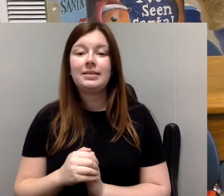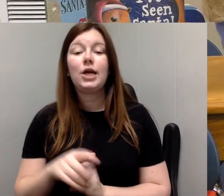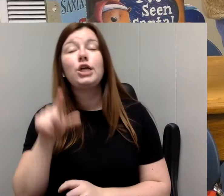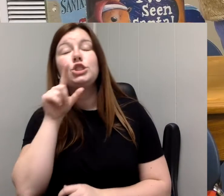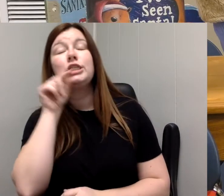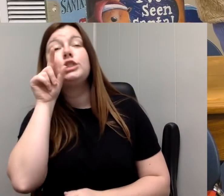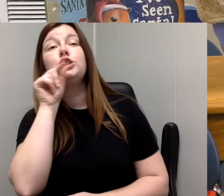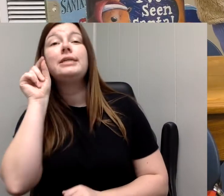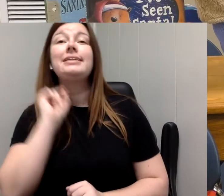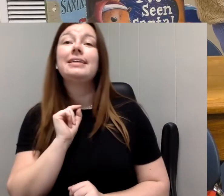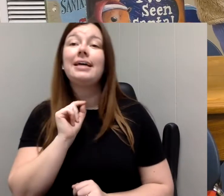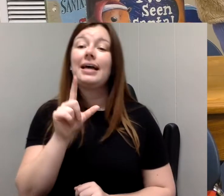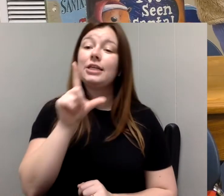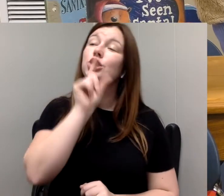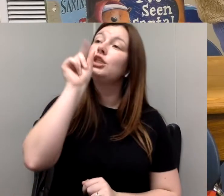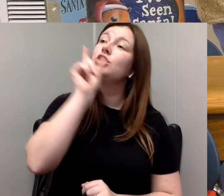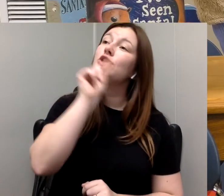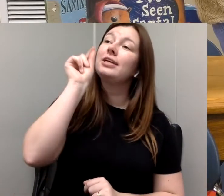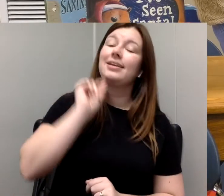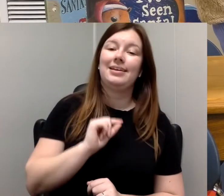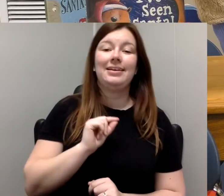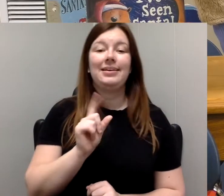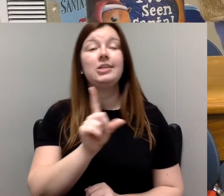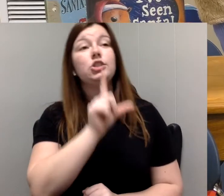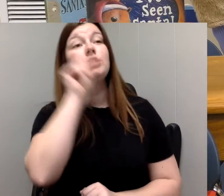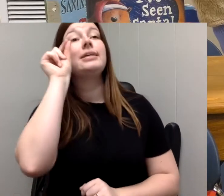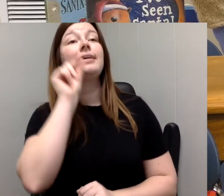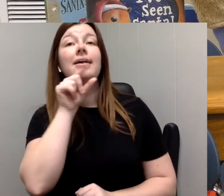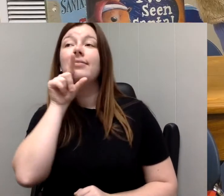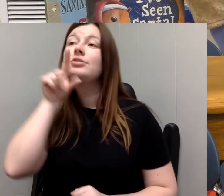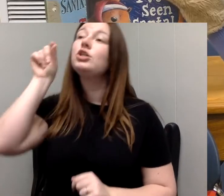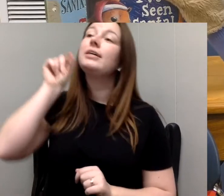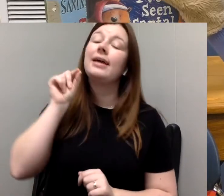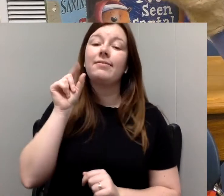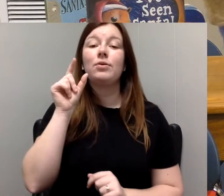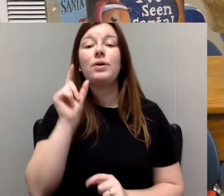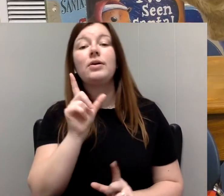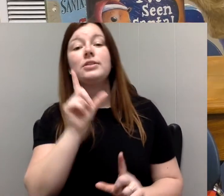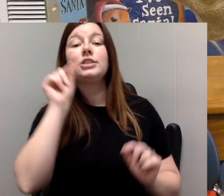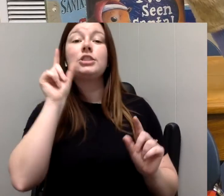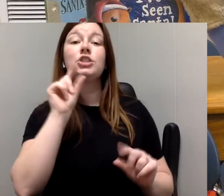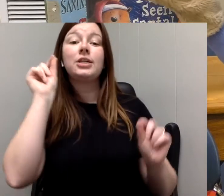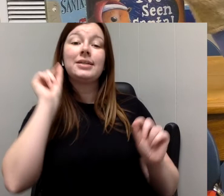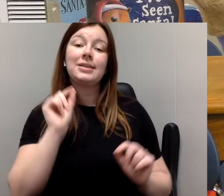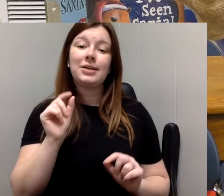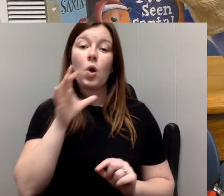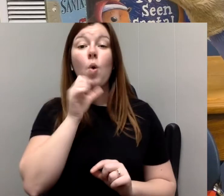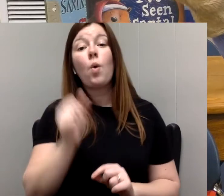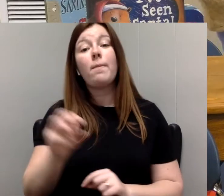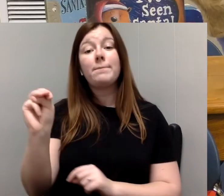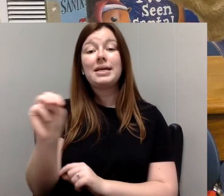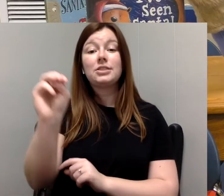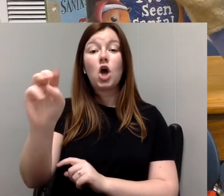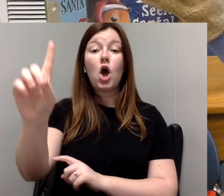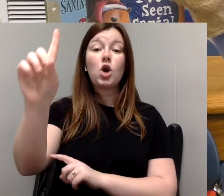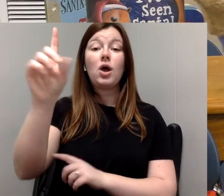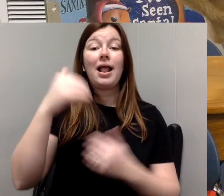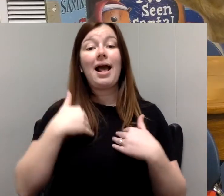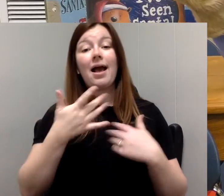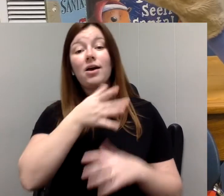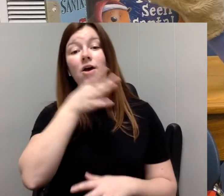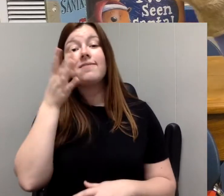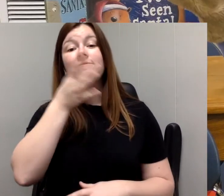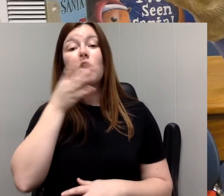E-I-E-I-O. With a chick, chick here and a chick, chick there. Here chick, there chick, everywhere chick, chick.